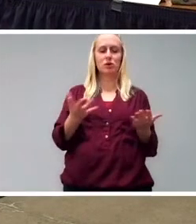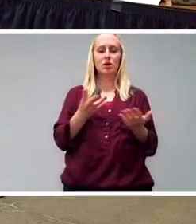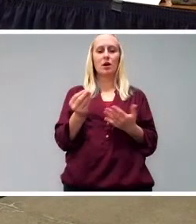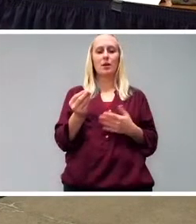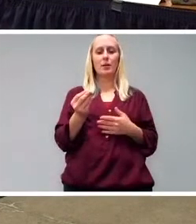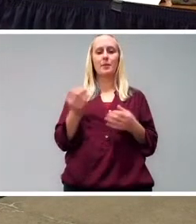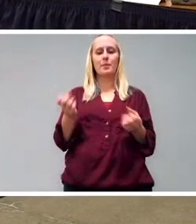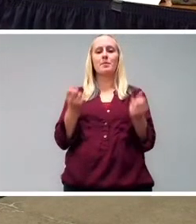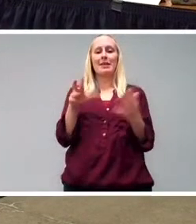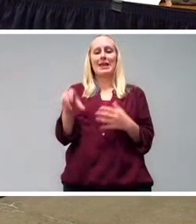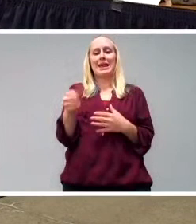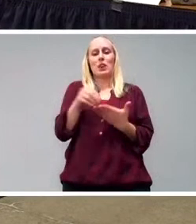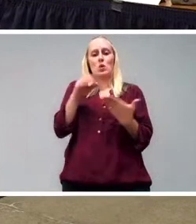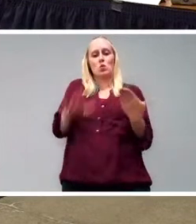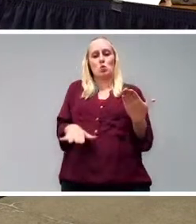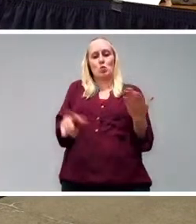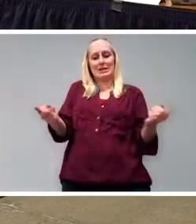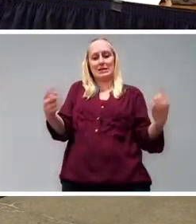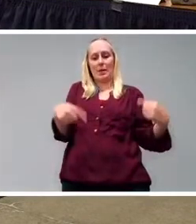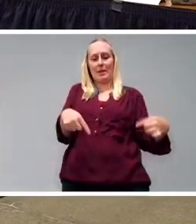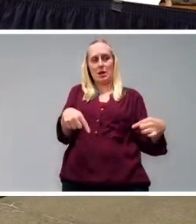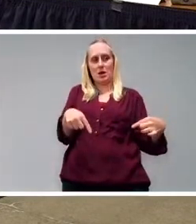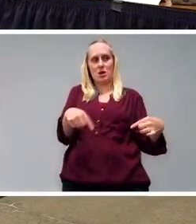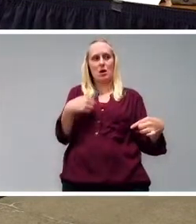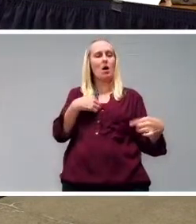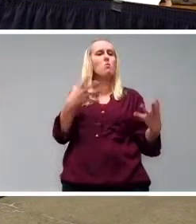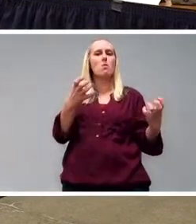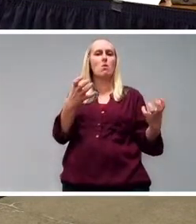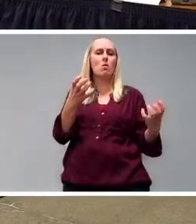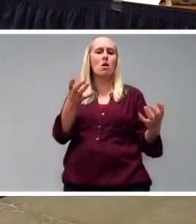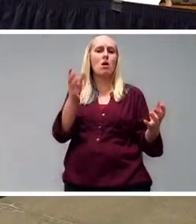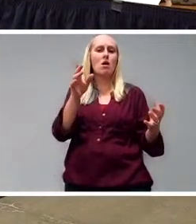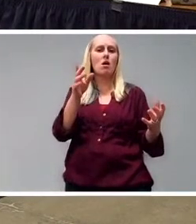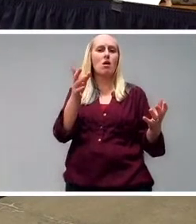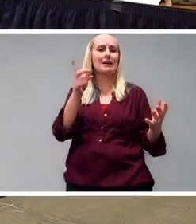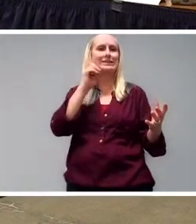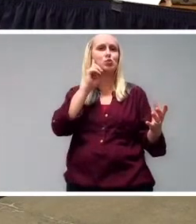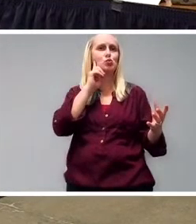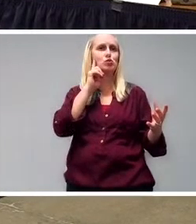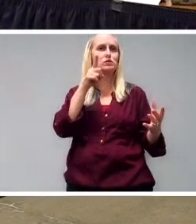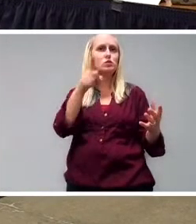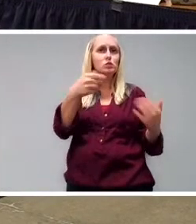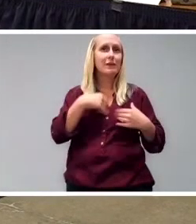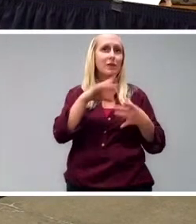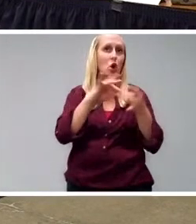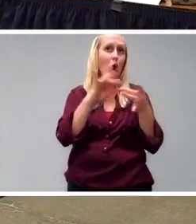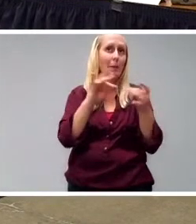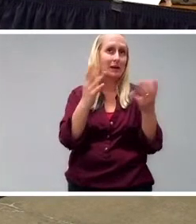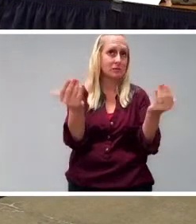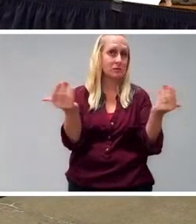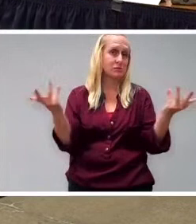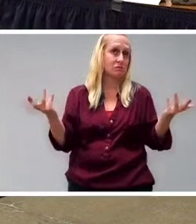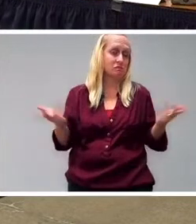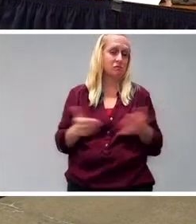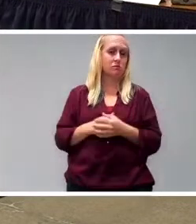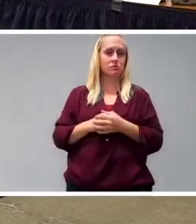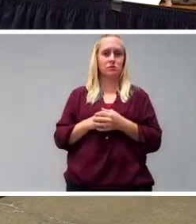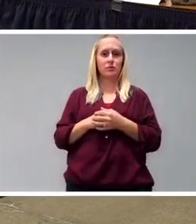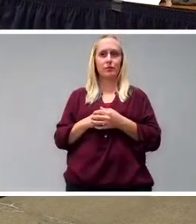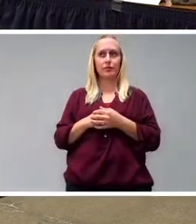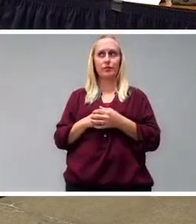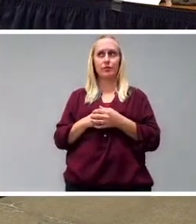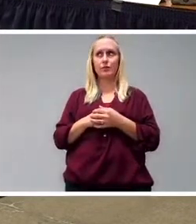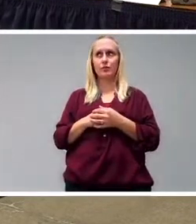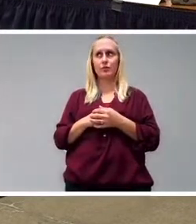many other students coming this way. So I'd just like to think, to hear if you have anything else that you'd like to share before taking off.